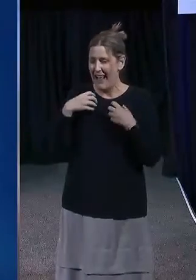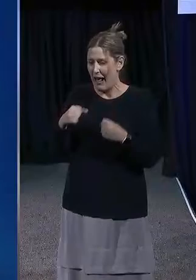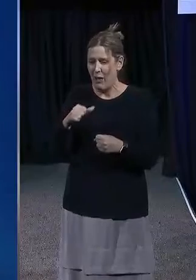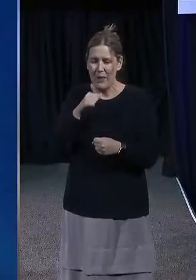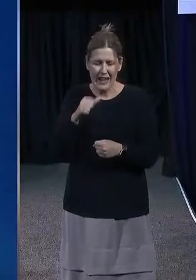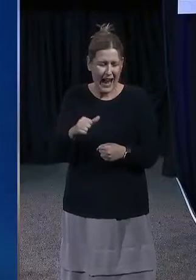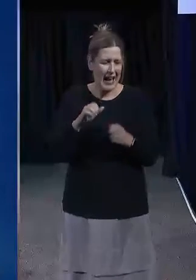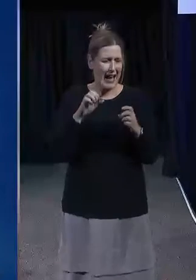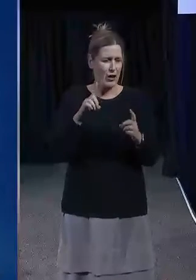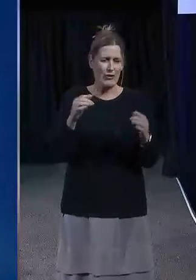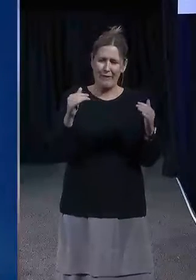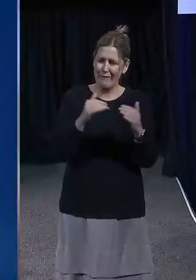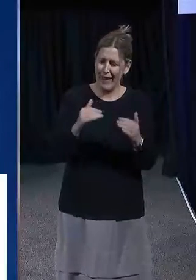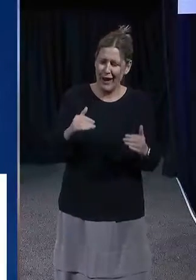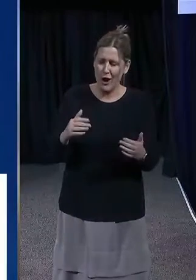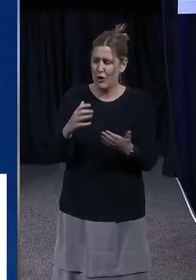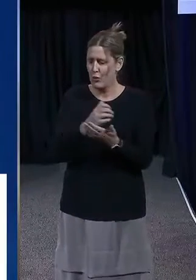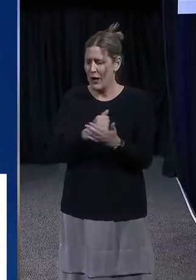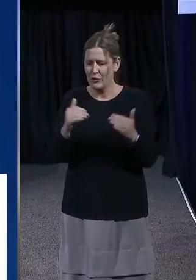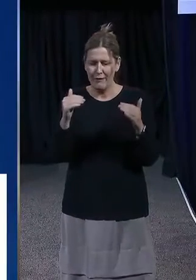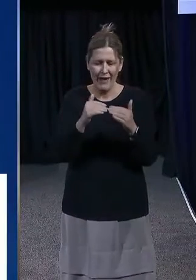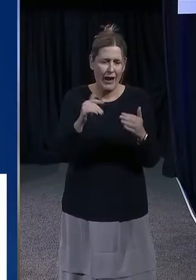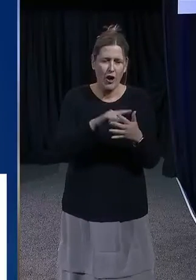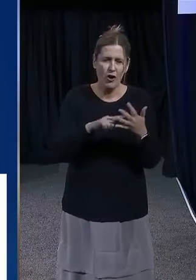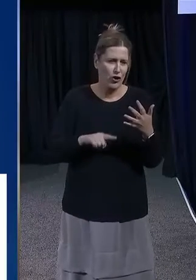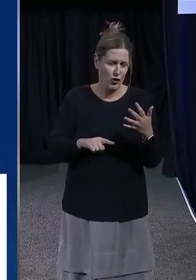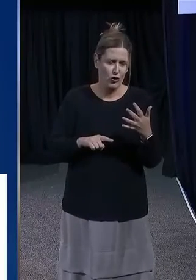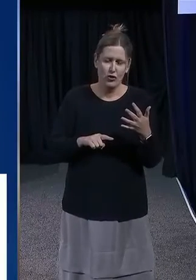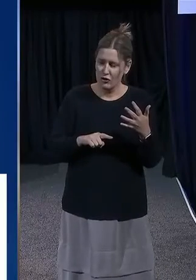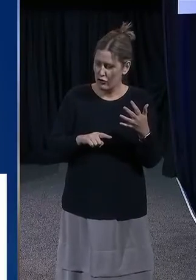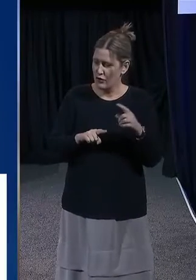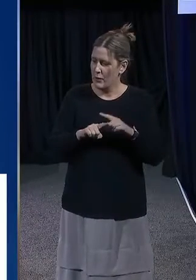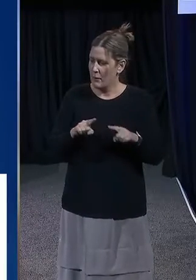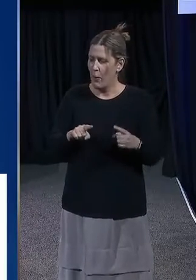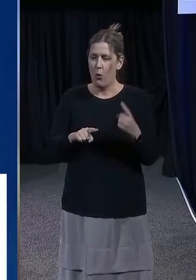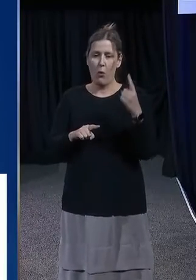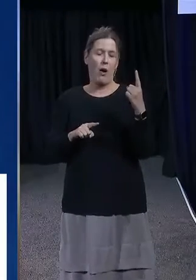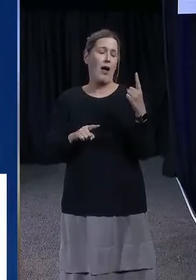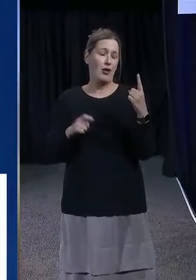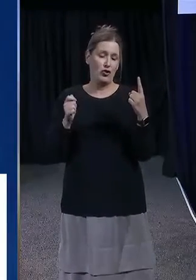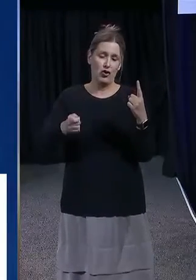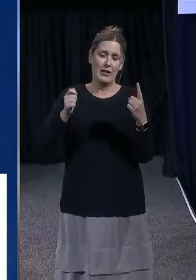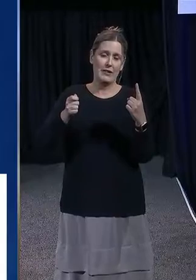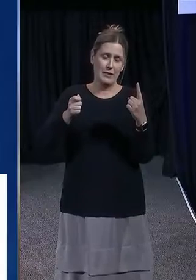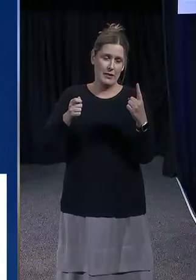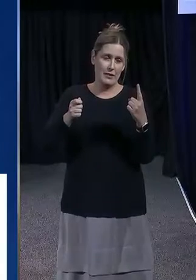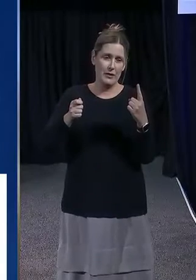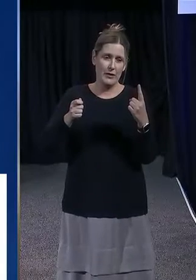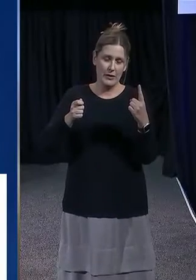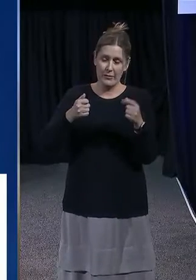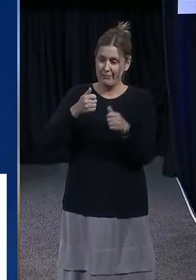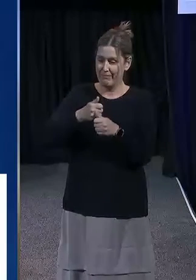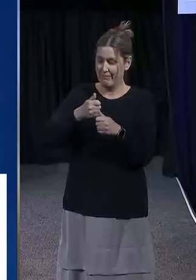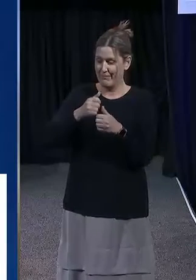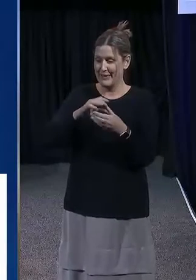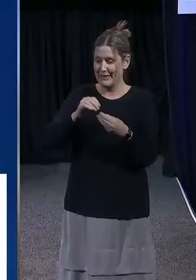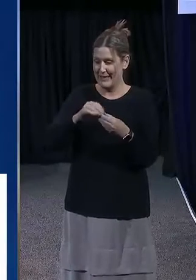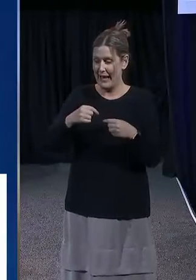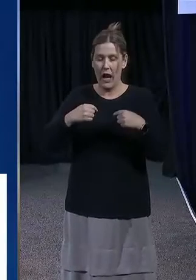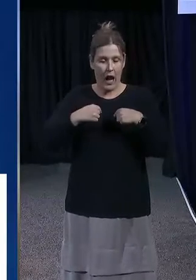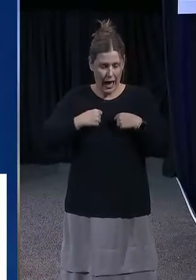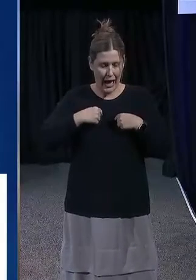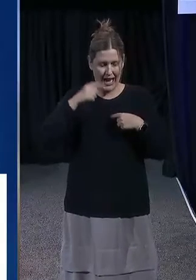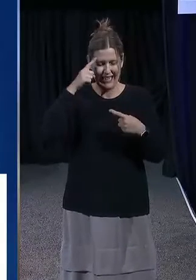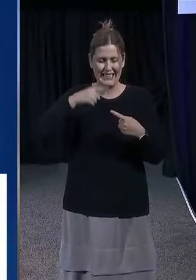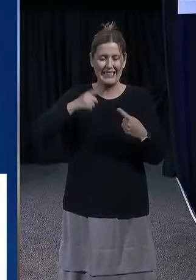in wages, in jobs. But there was one among those justices who said, I